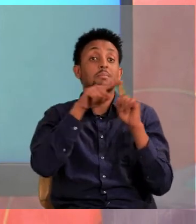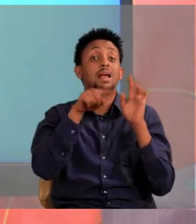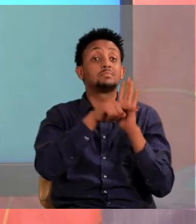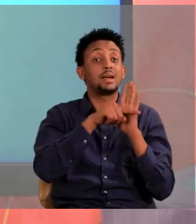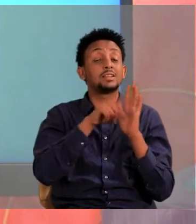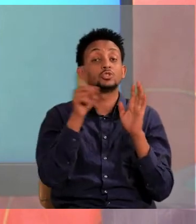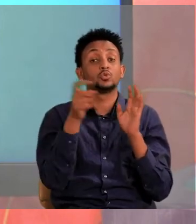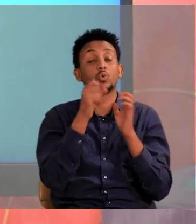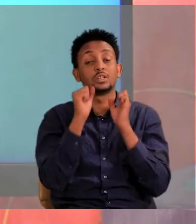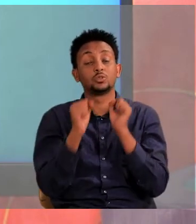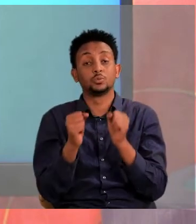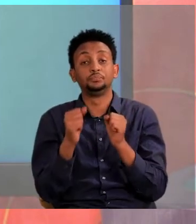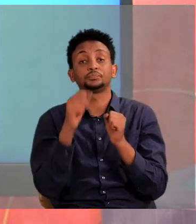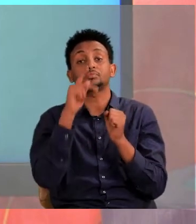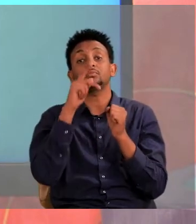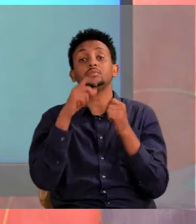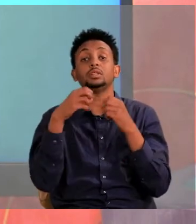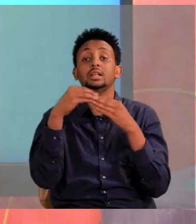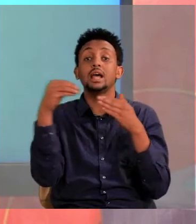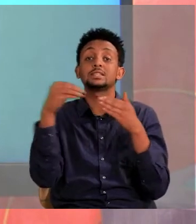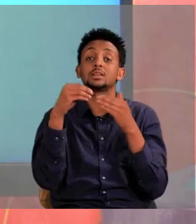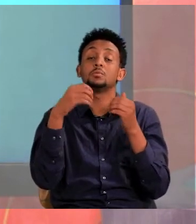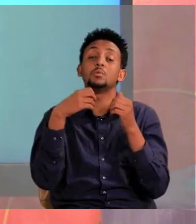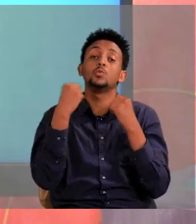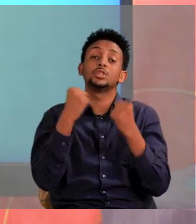potential energy,